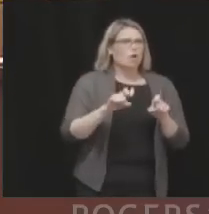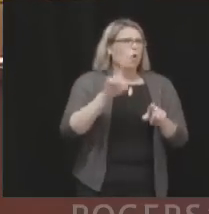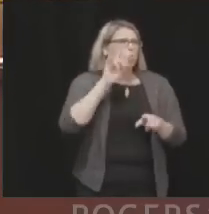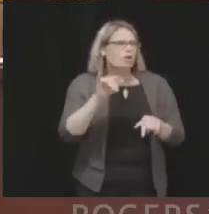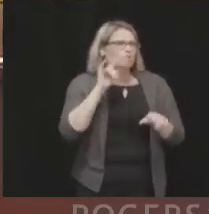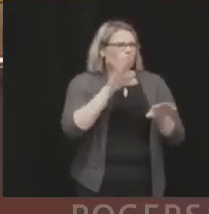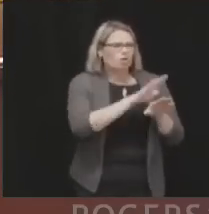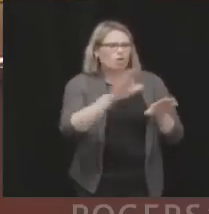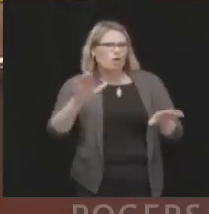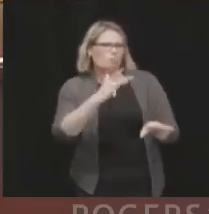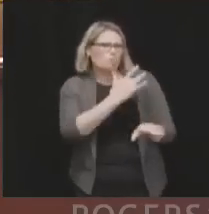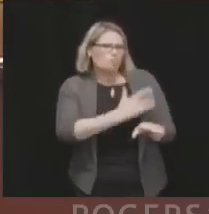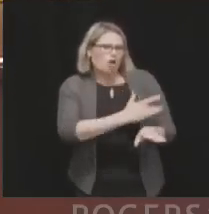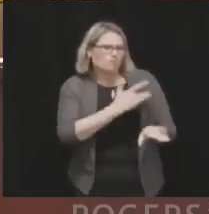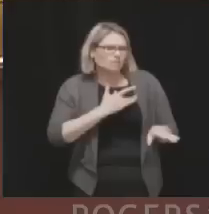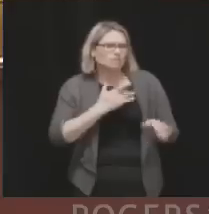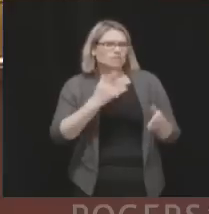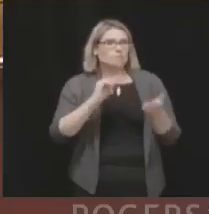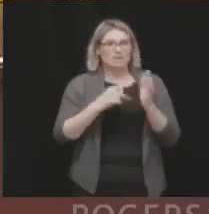Is my mic on?